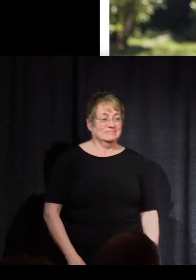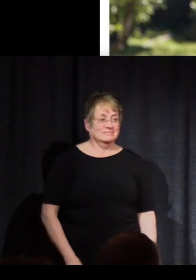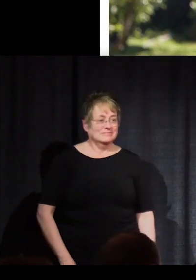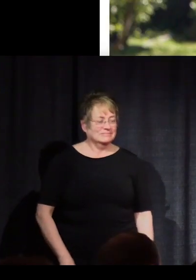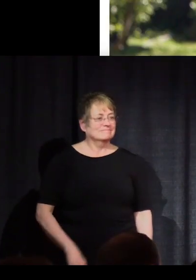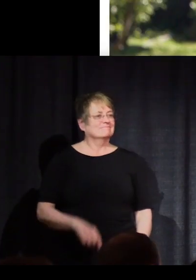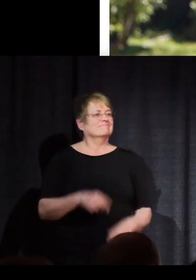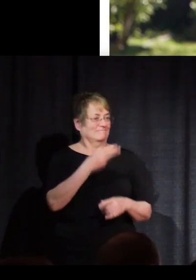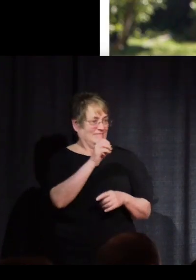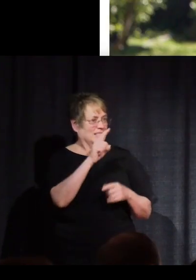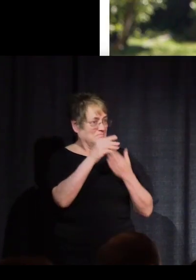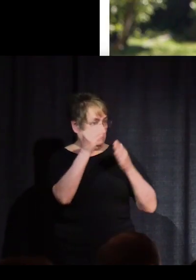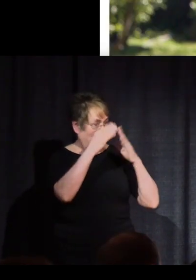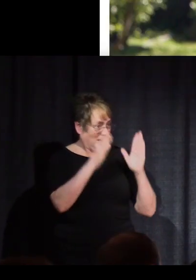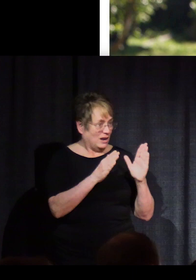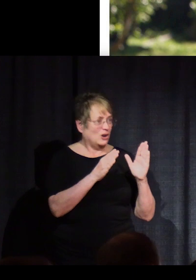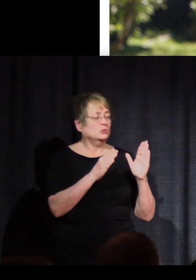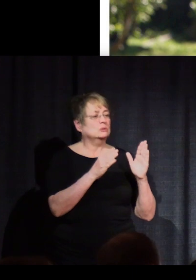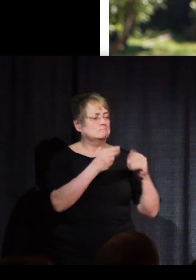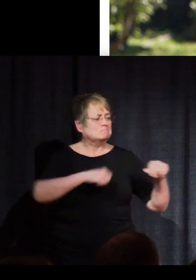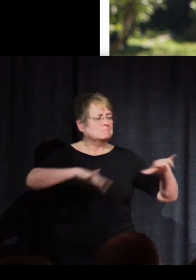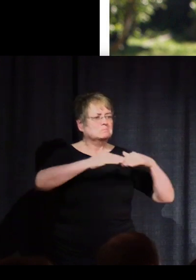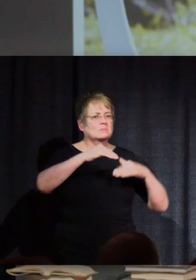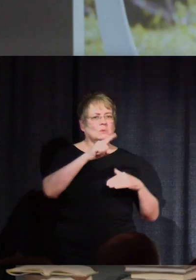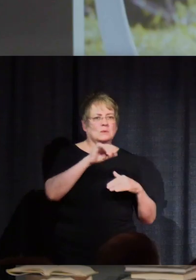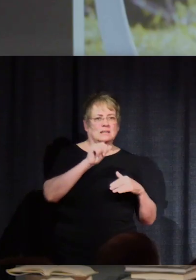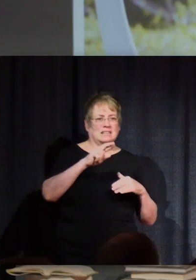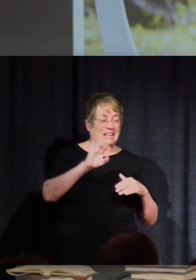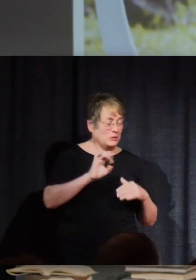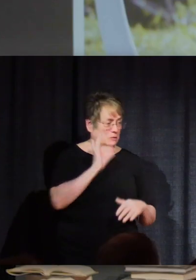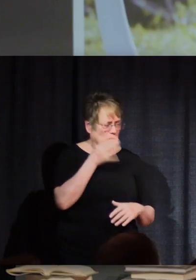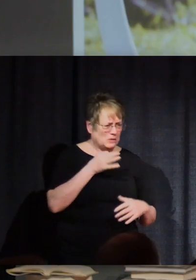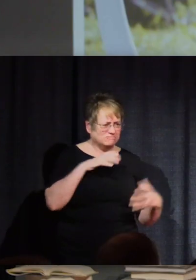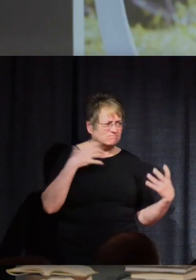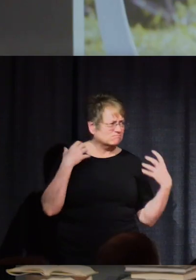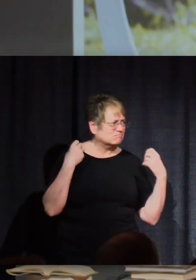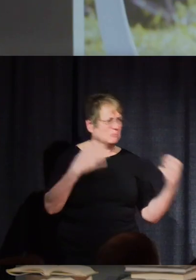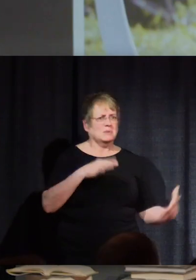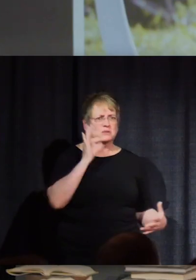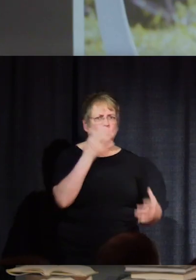He bought a home with over an acre of land and more fruit than we knew what to do with.